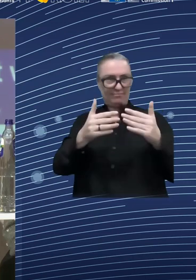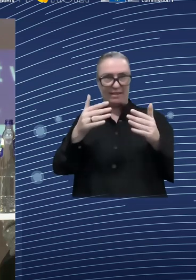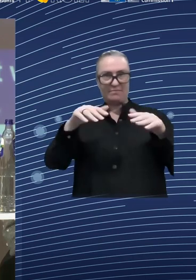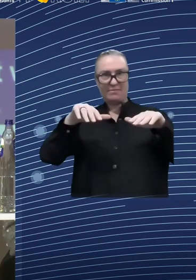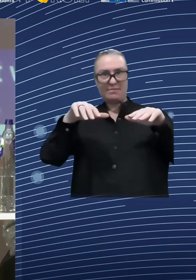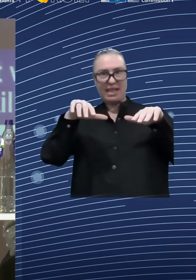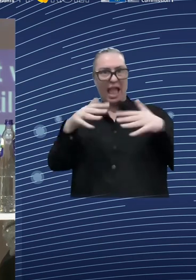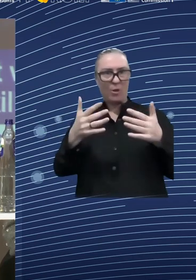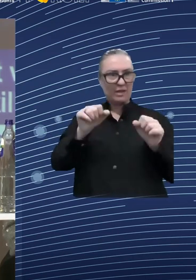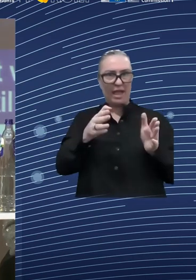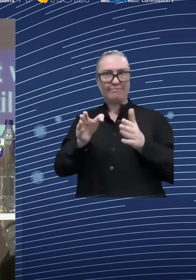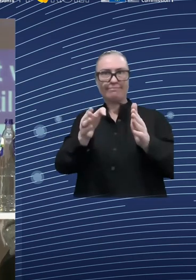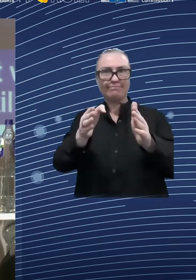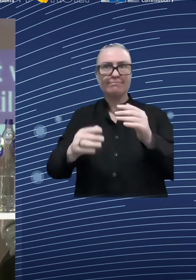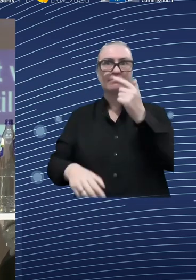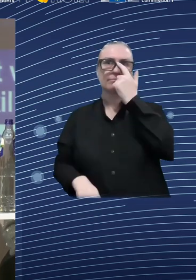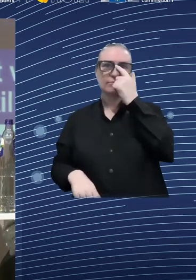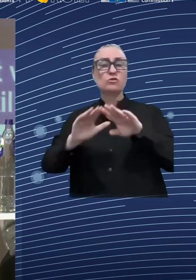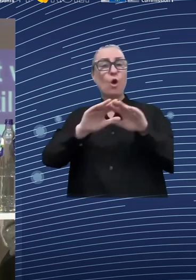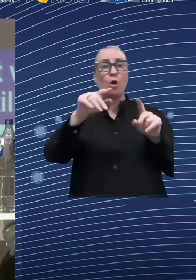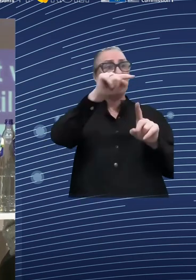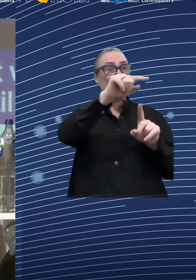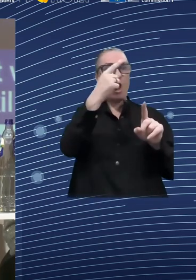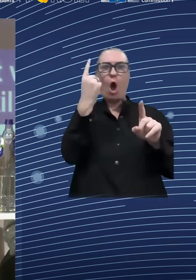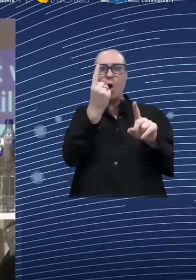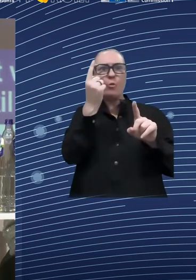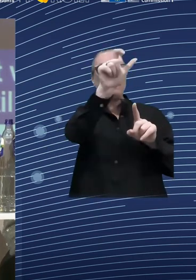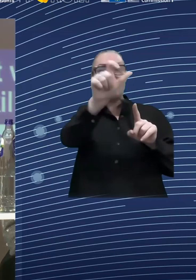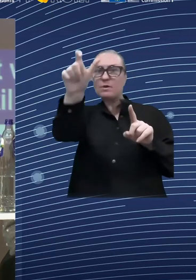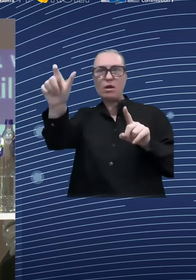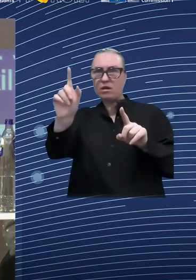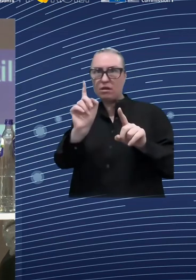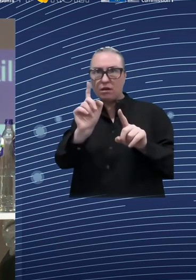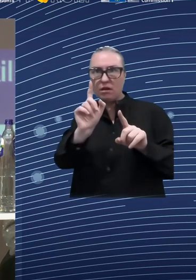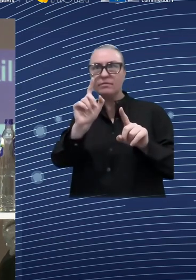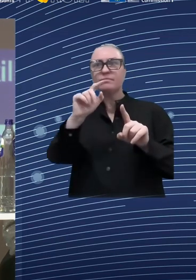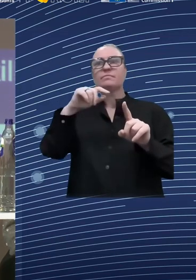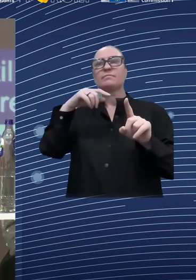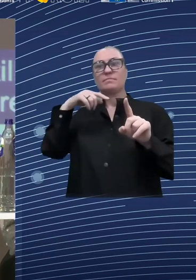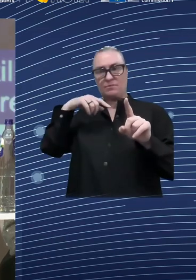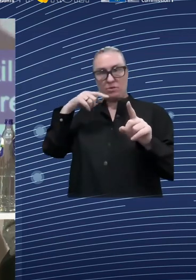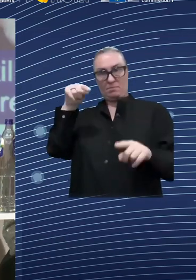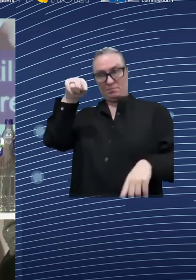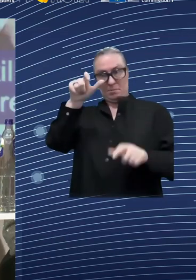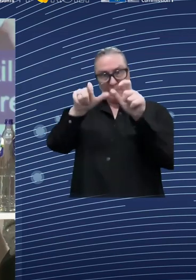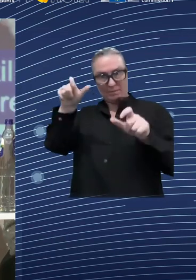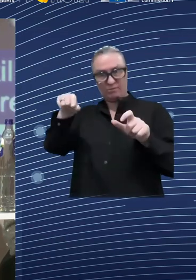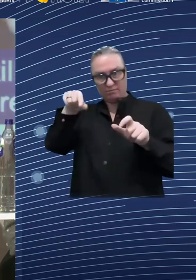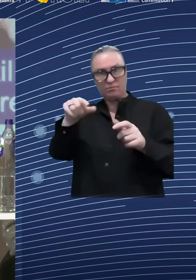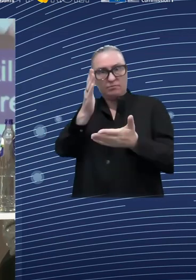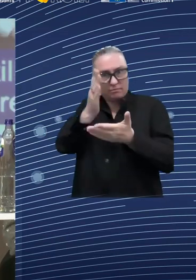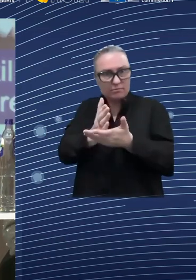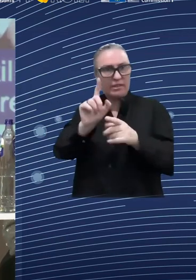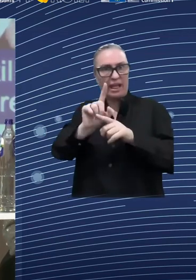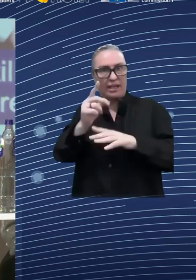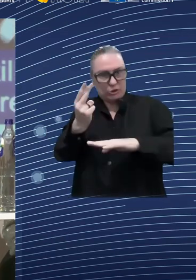instance, it's not anymore a French project because we're working with Belgium as well. If some of the audience has some children in the